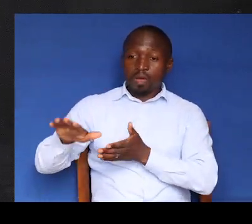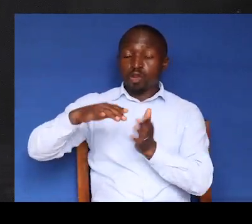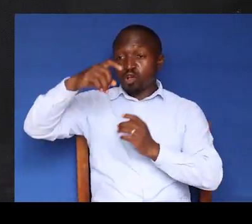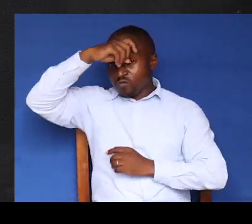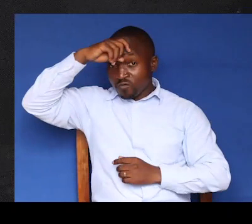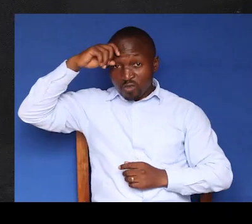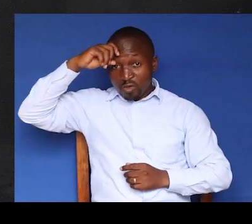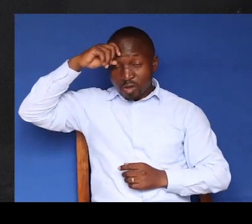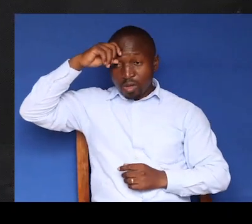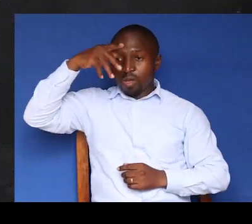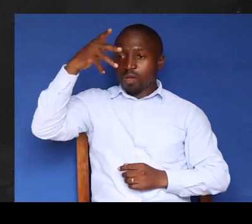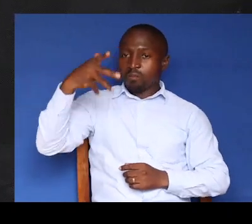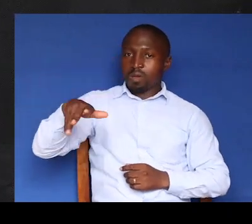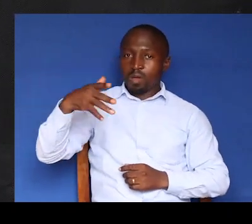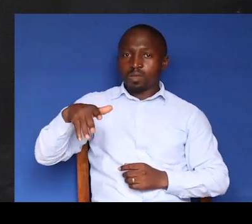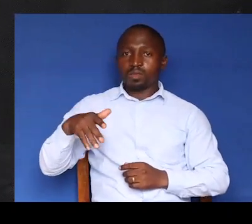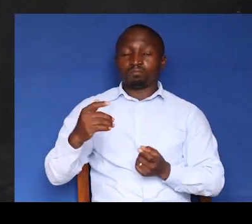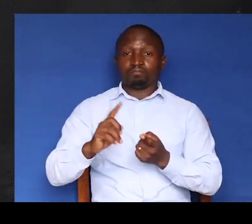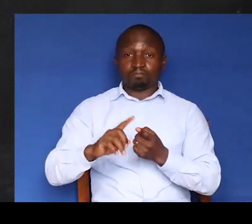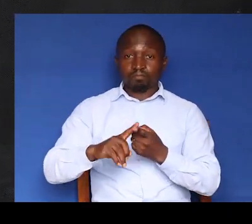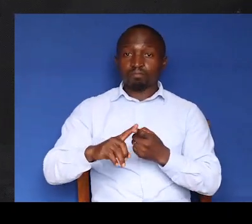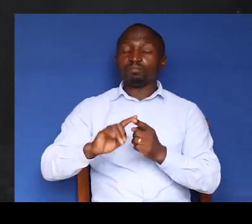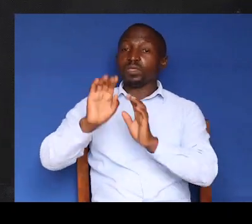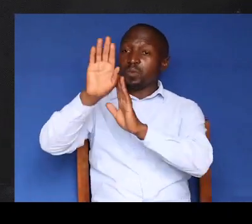fluctuate low in summer season, and vice versa is true.